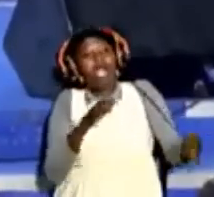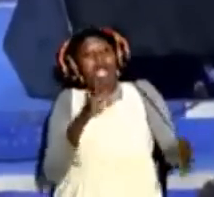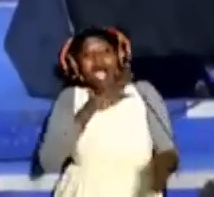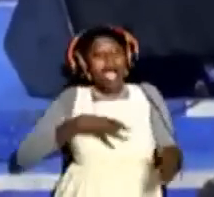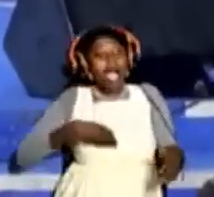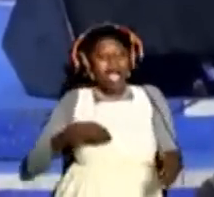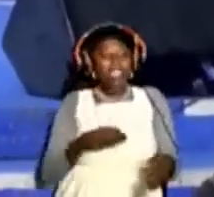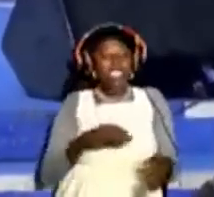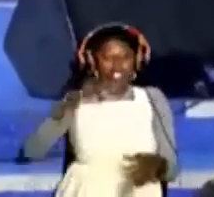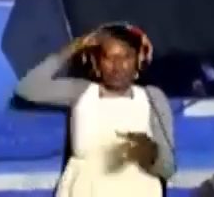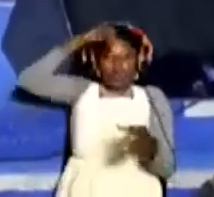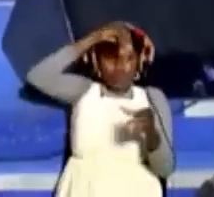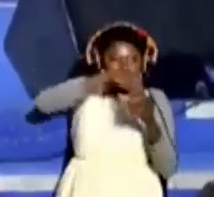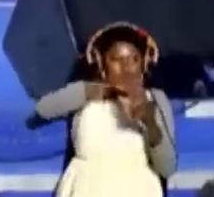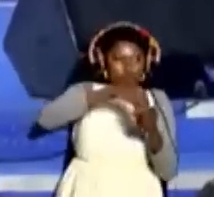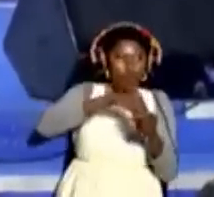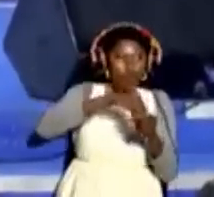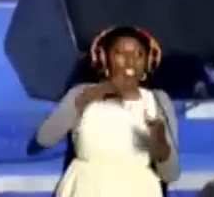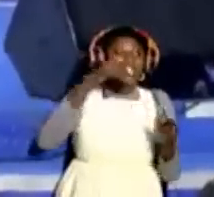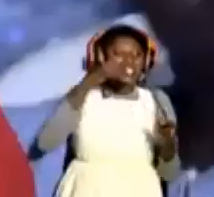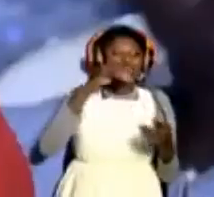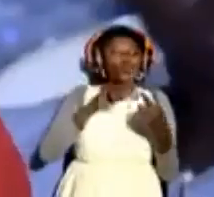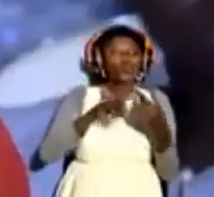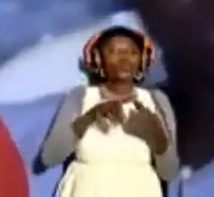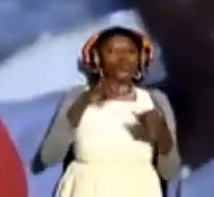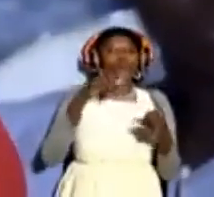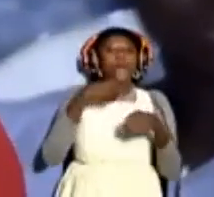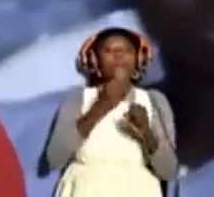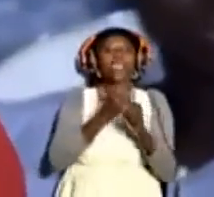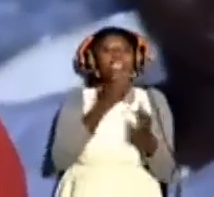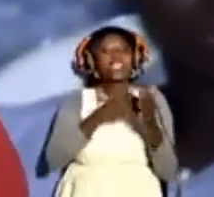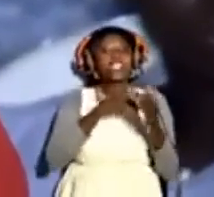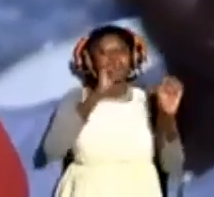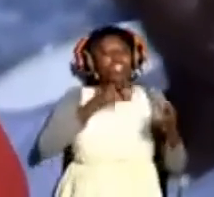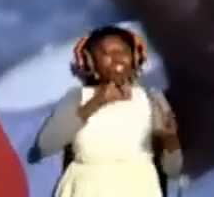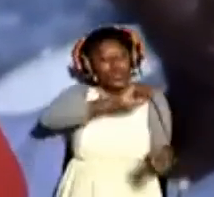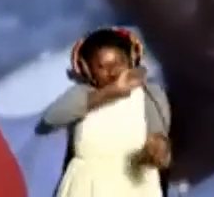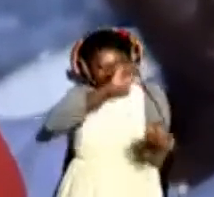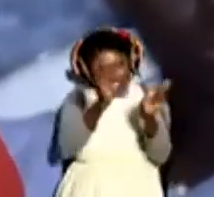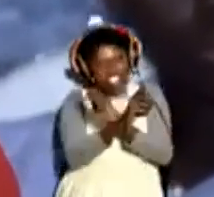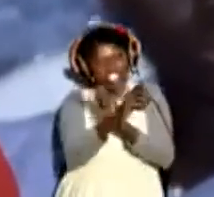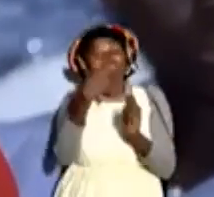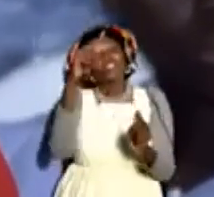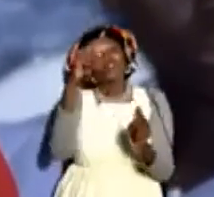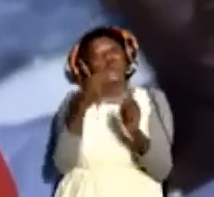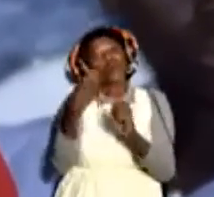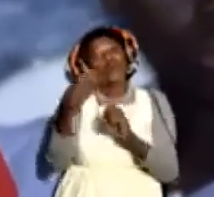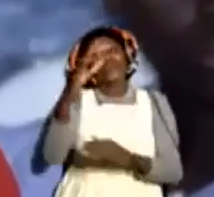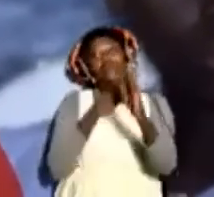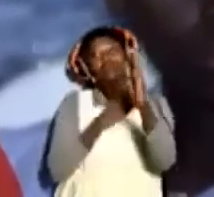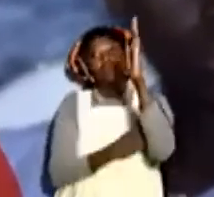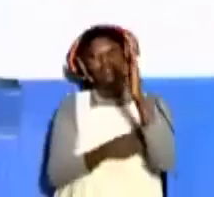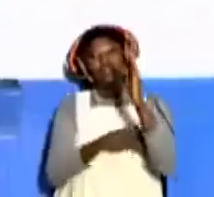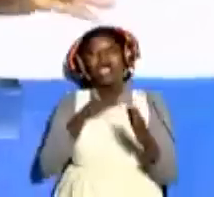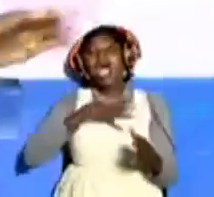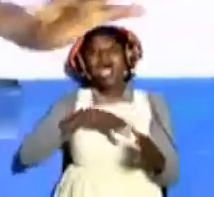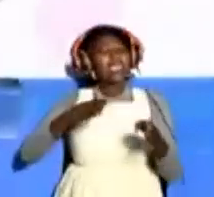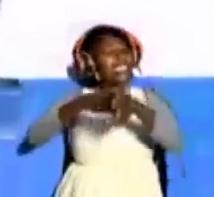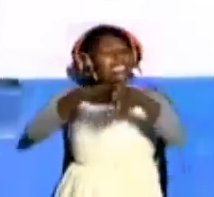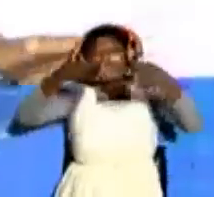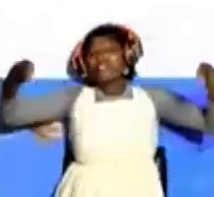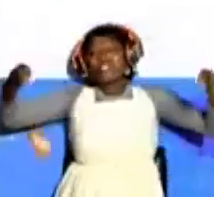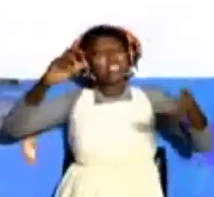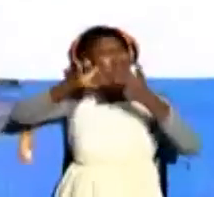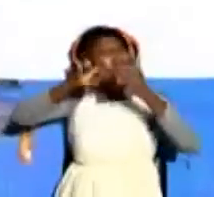And so in order to make it possible, you twist the word of God. The biggest problem